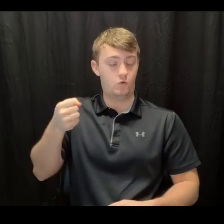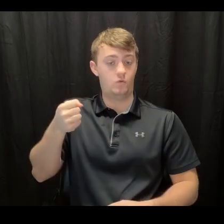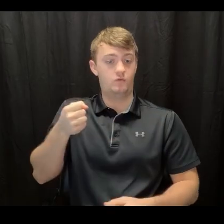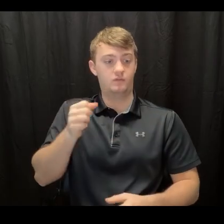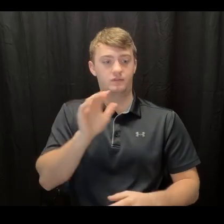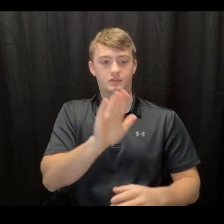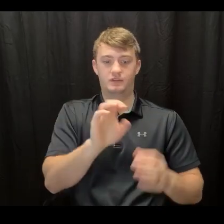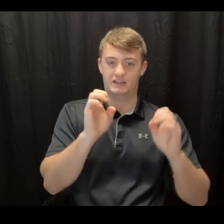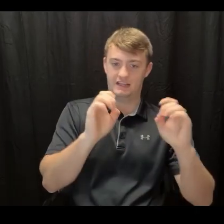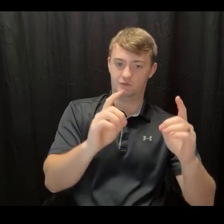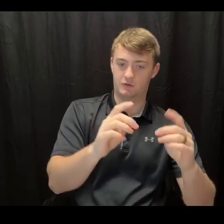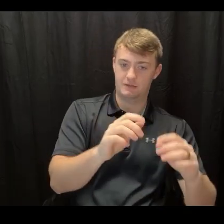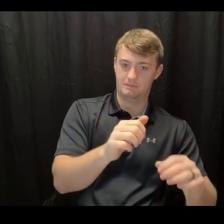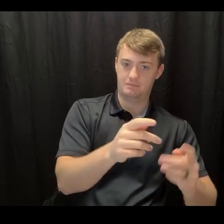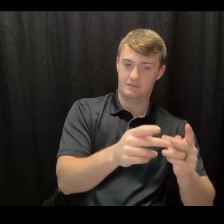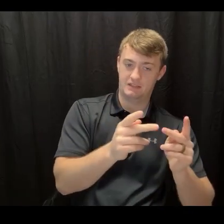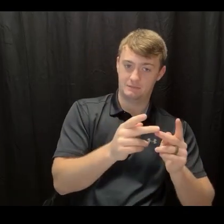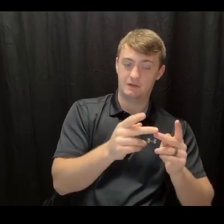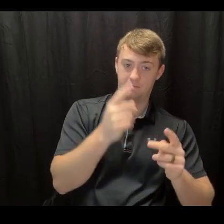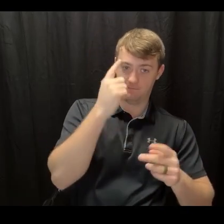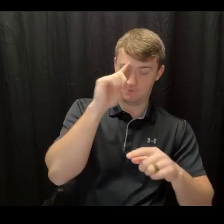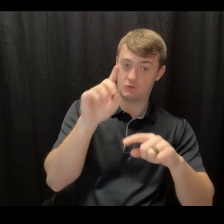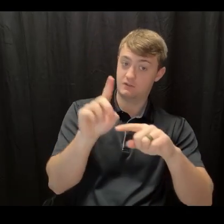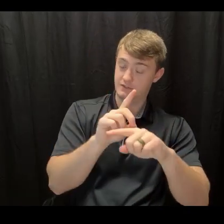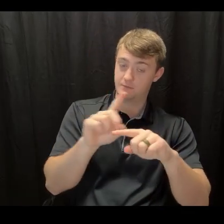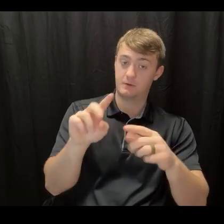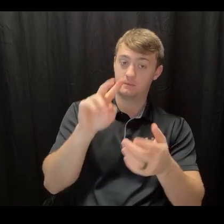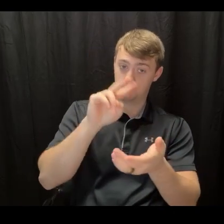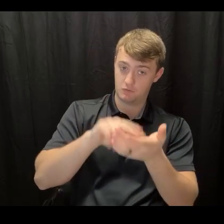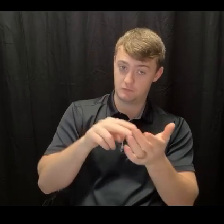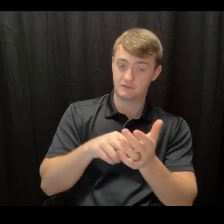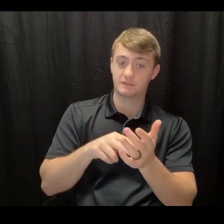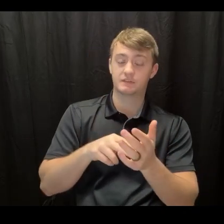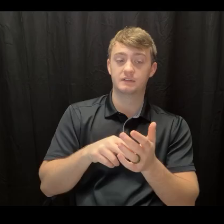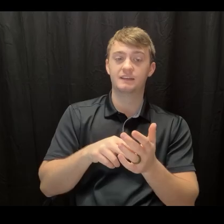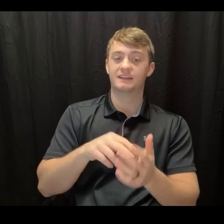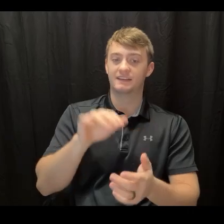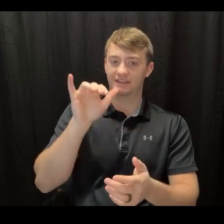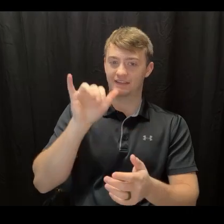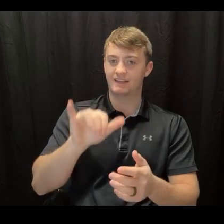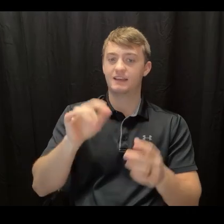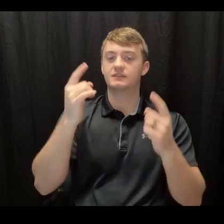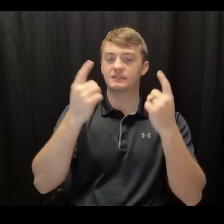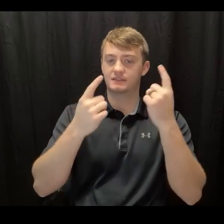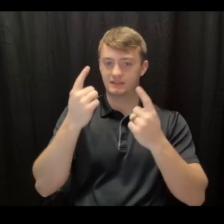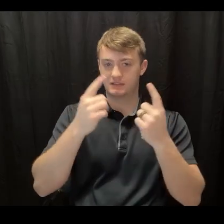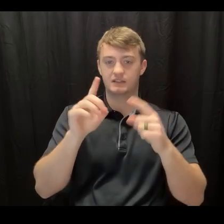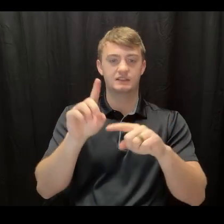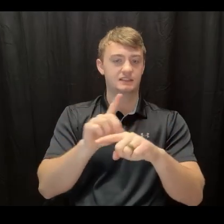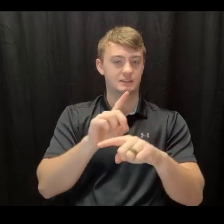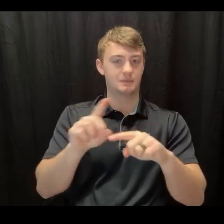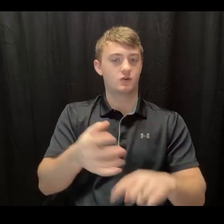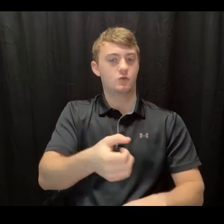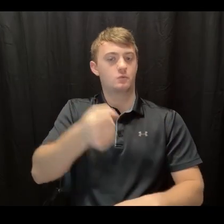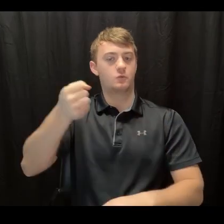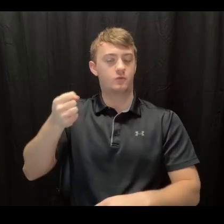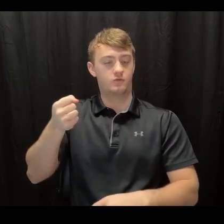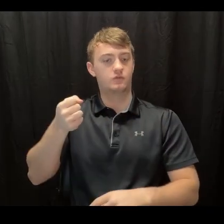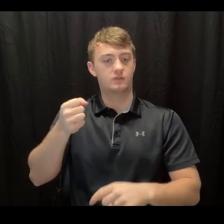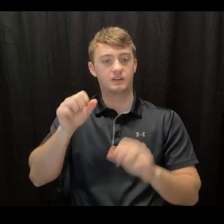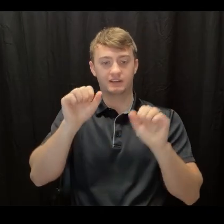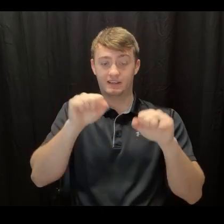removed from his or her educational placement for disciplinary purposes. That is considered a disciplinary